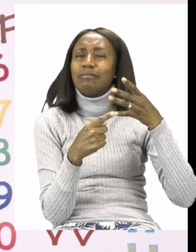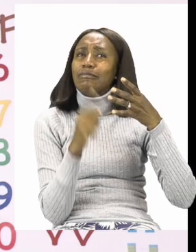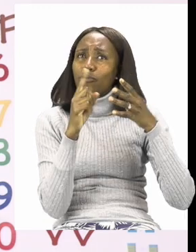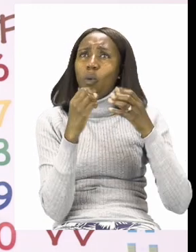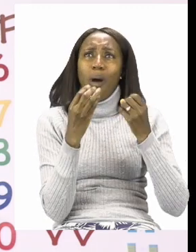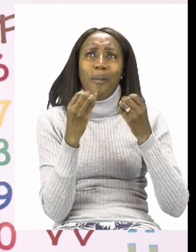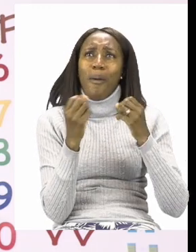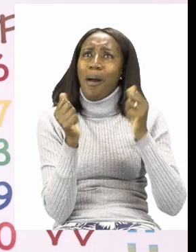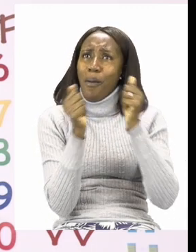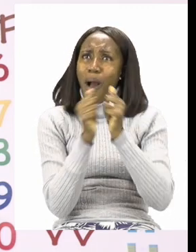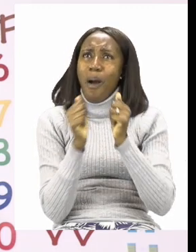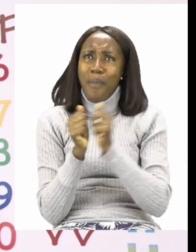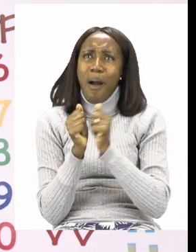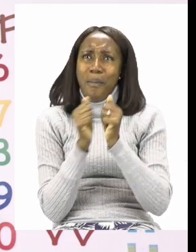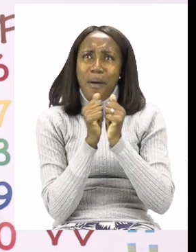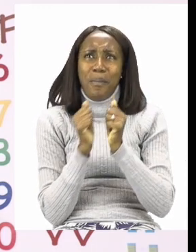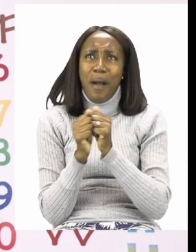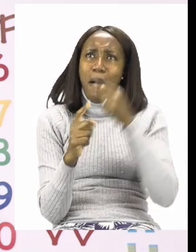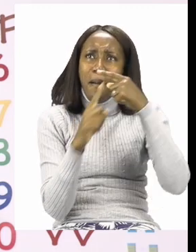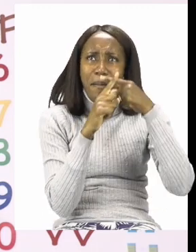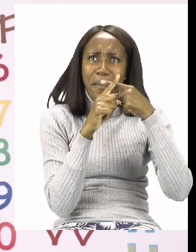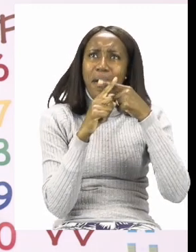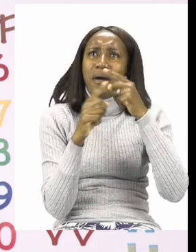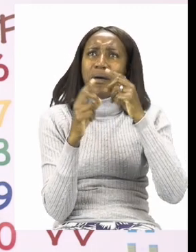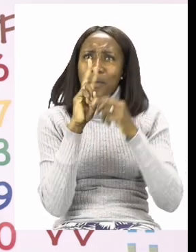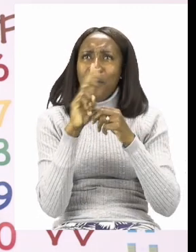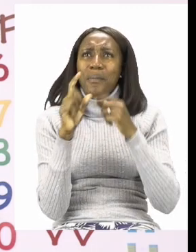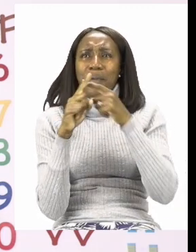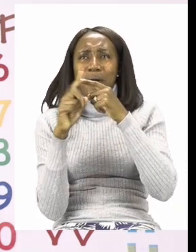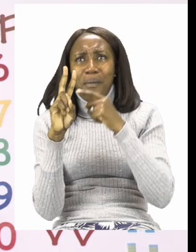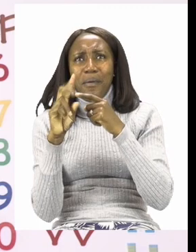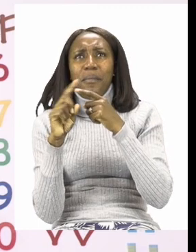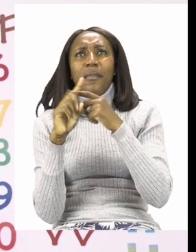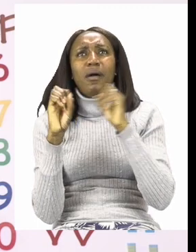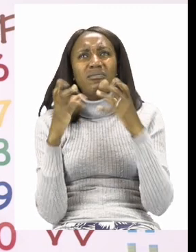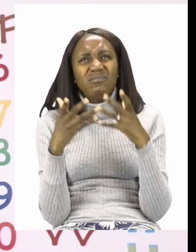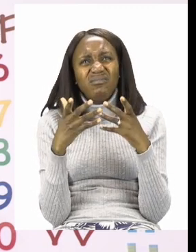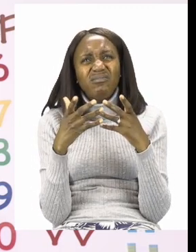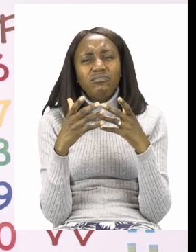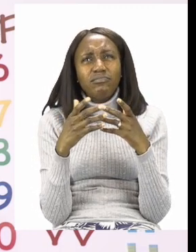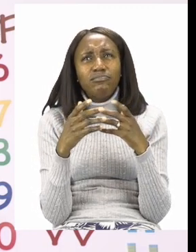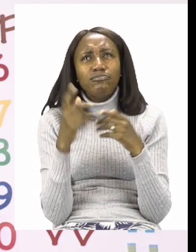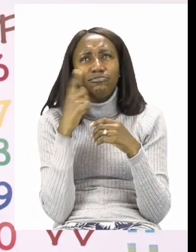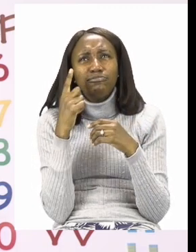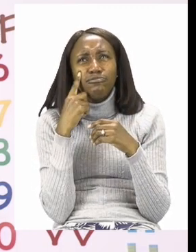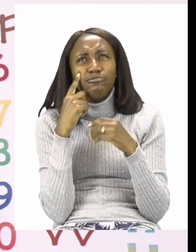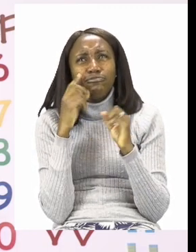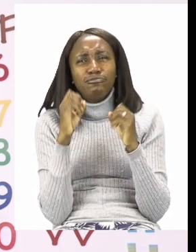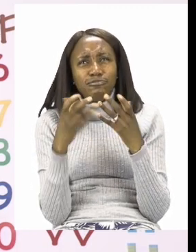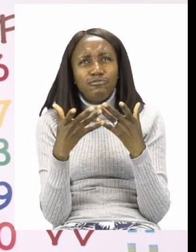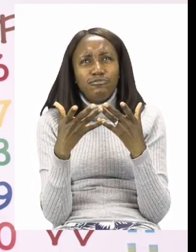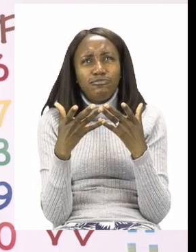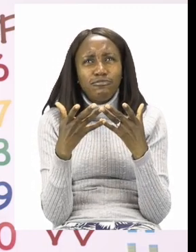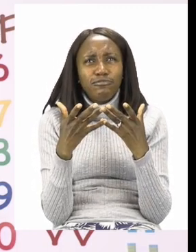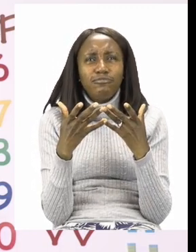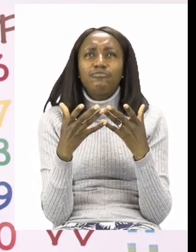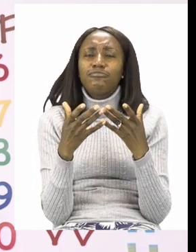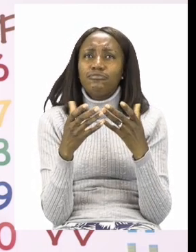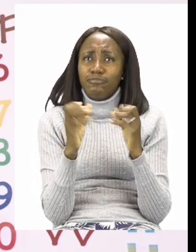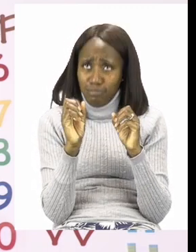few times. Right, now let's quickly count how many times we have to